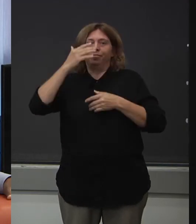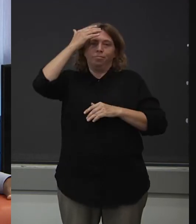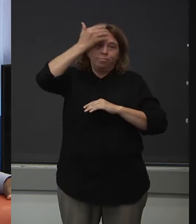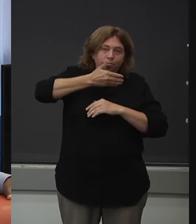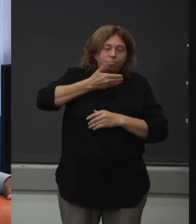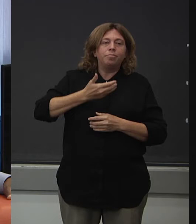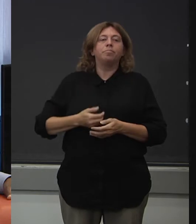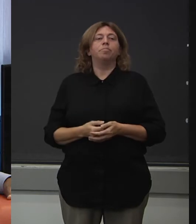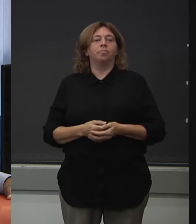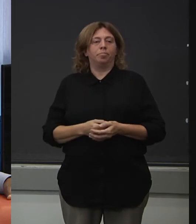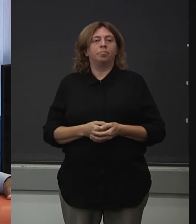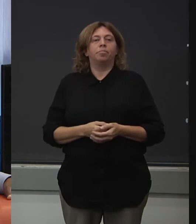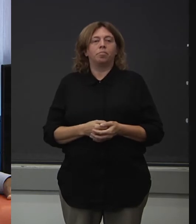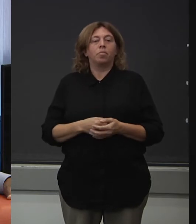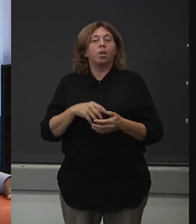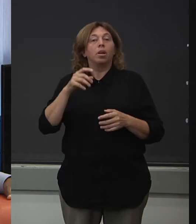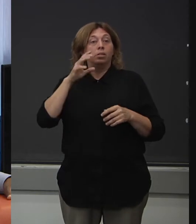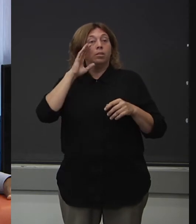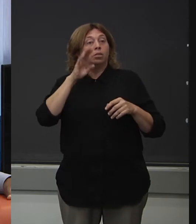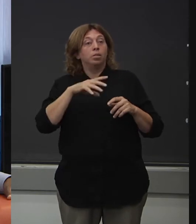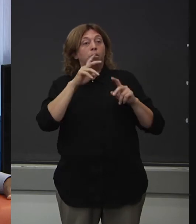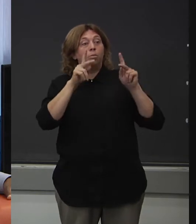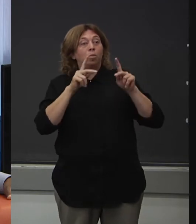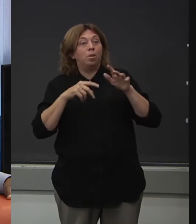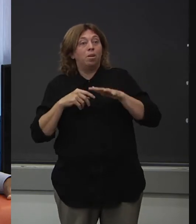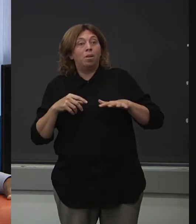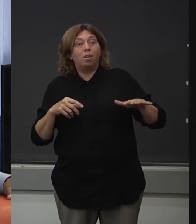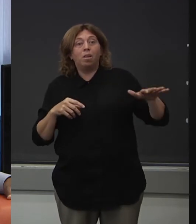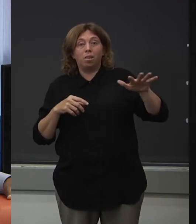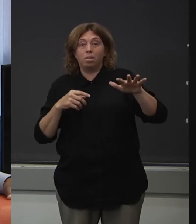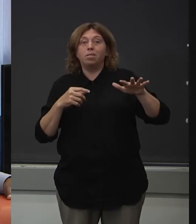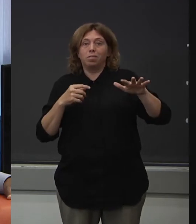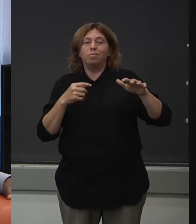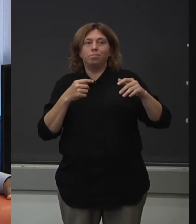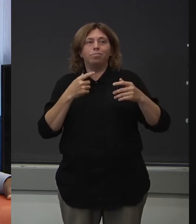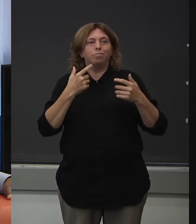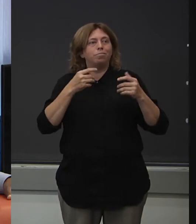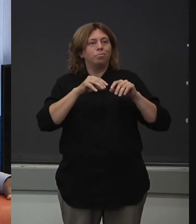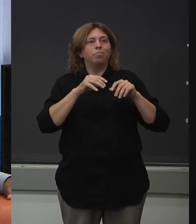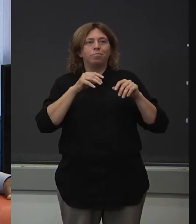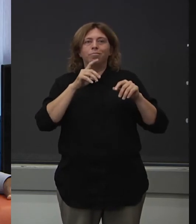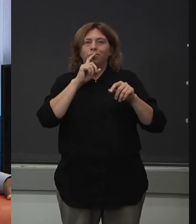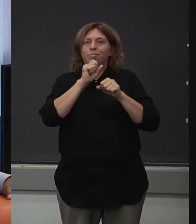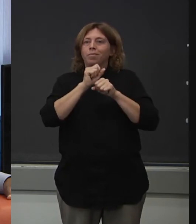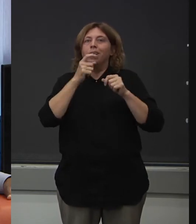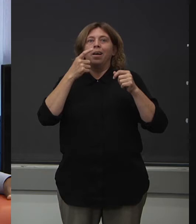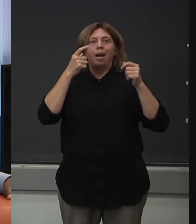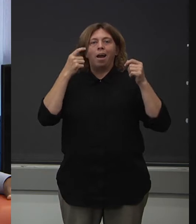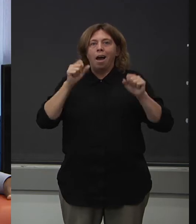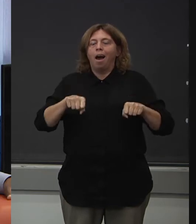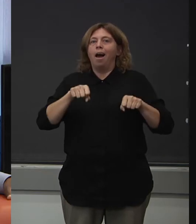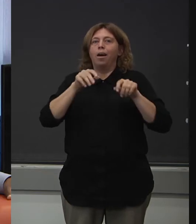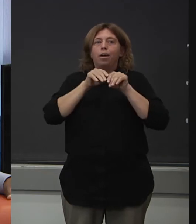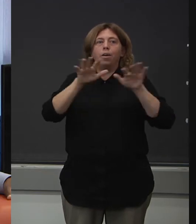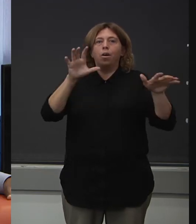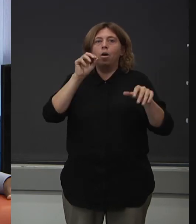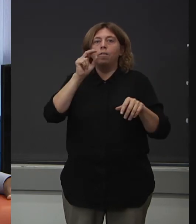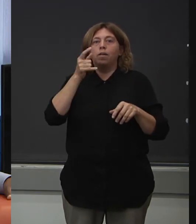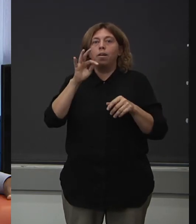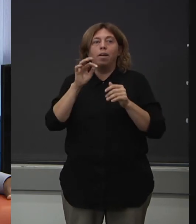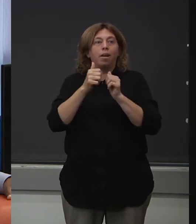spread COVID-19 through droplets when they laugh, sneeze, and talk. Face coverings help